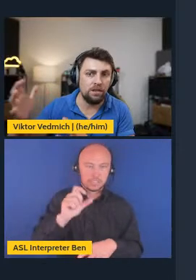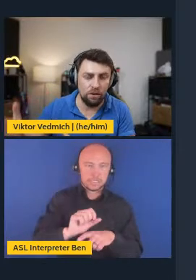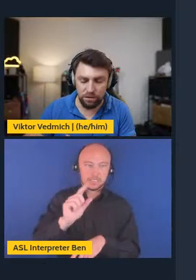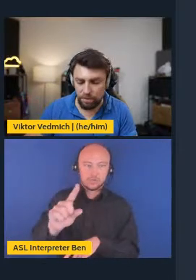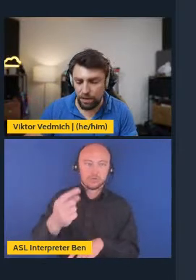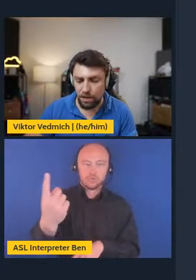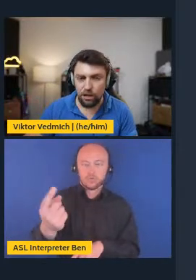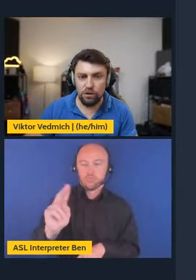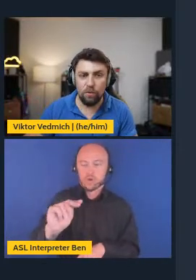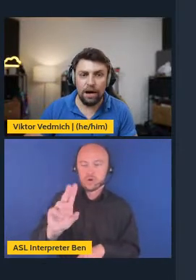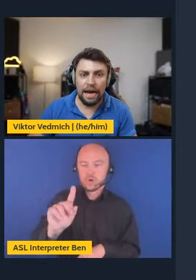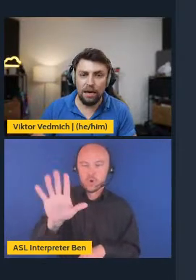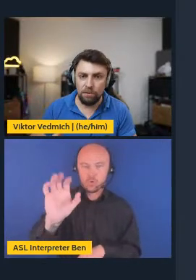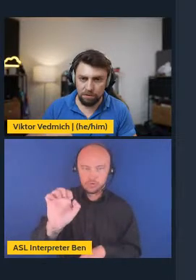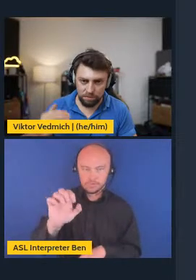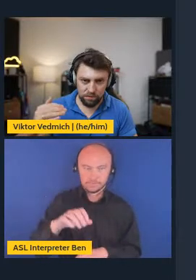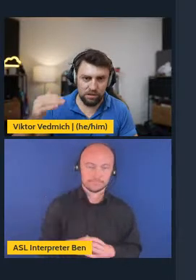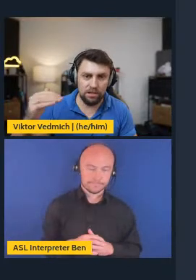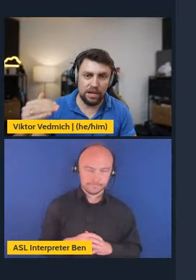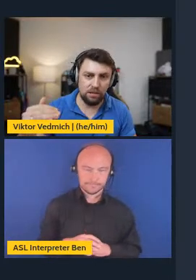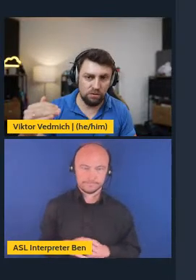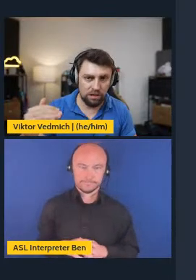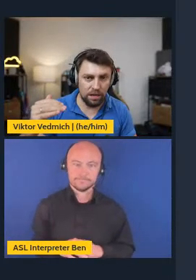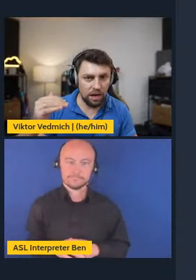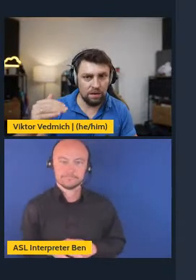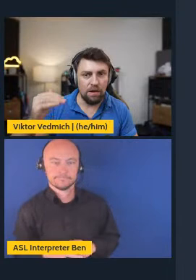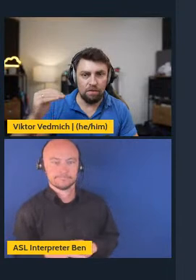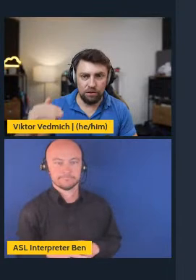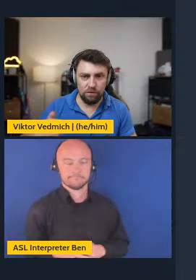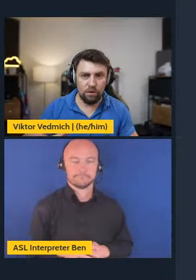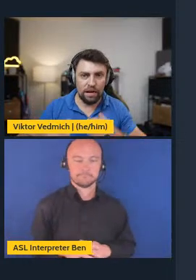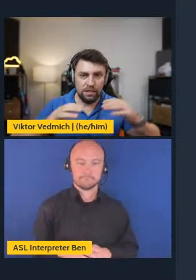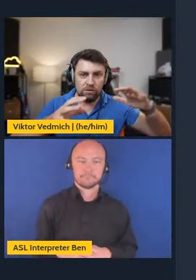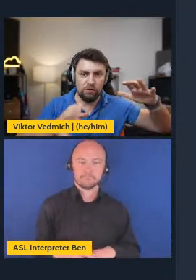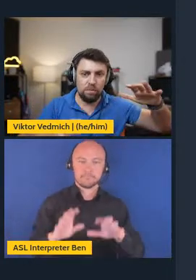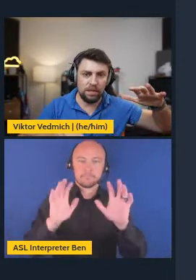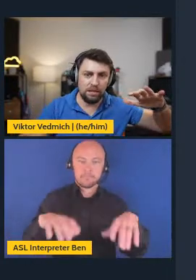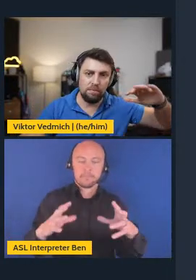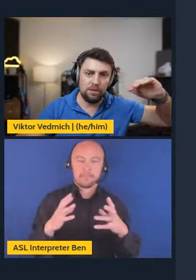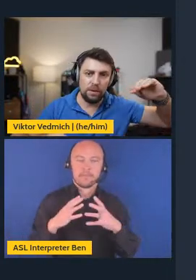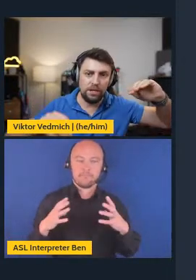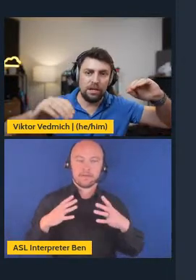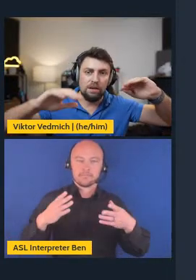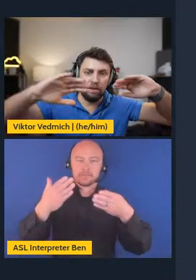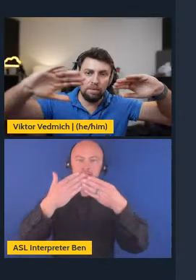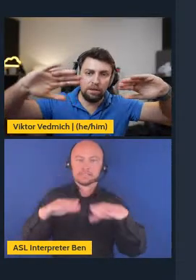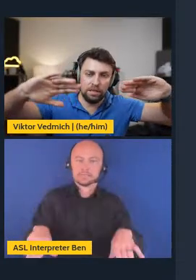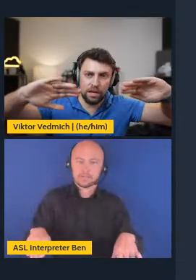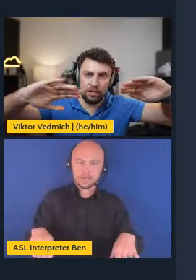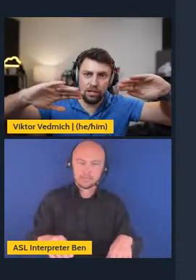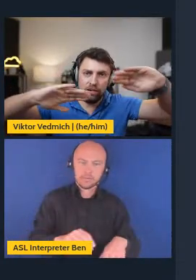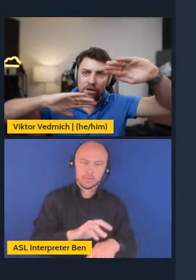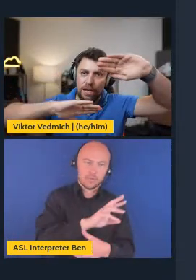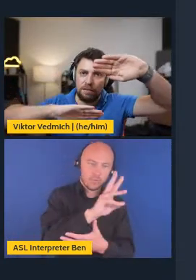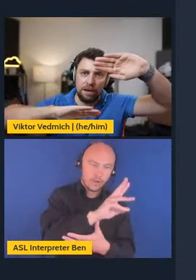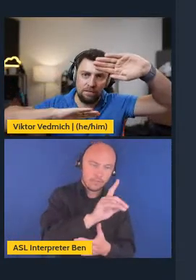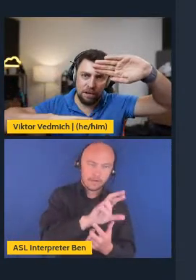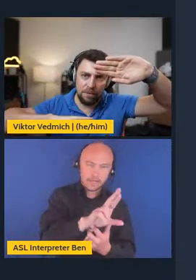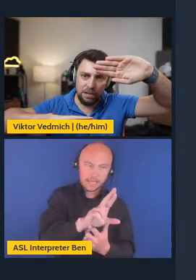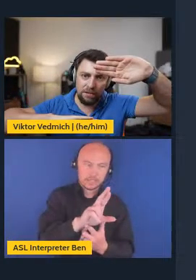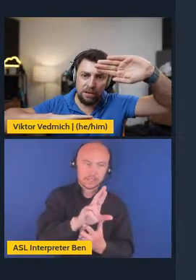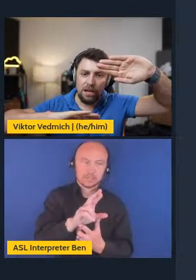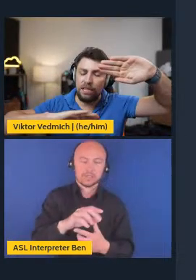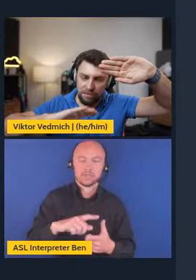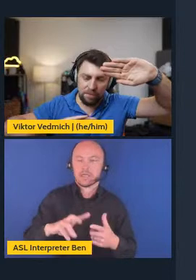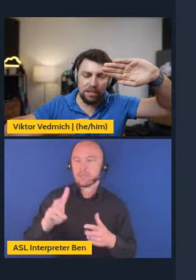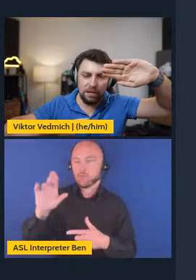one node. So I just decided to say, hey, first of all, I need to split between web and cache layer and my web